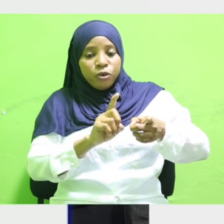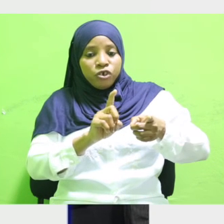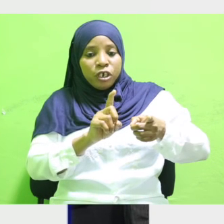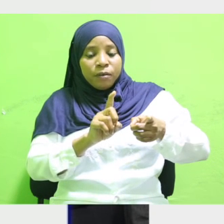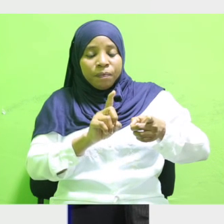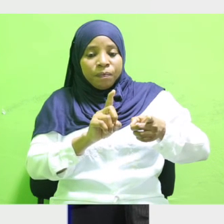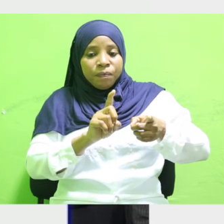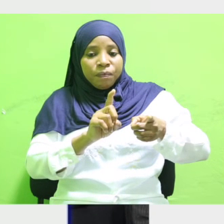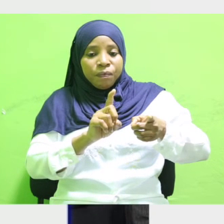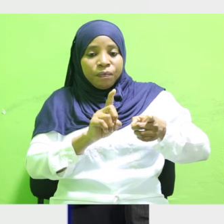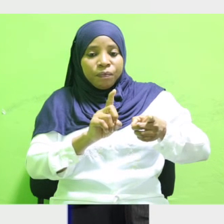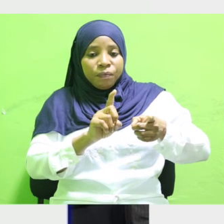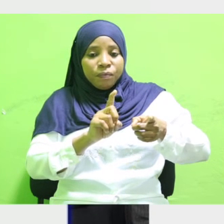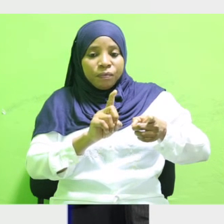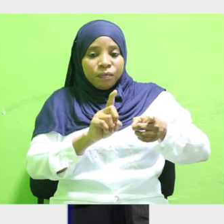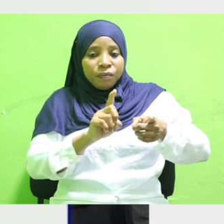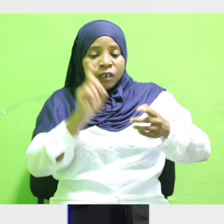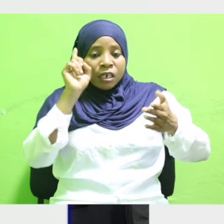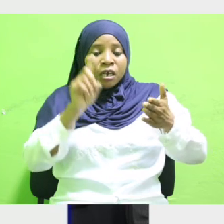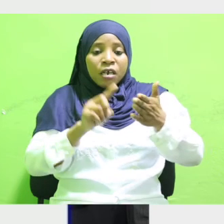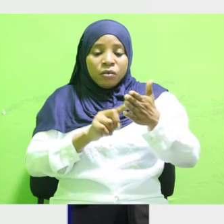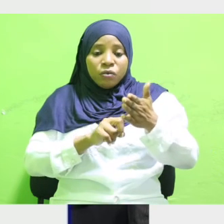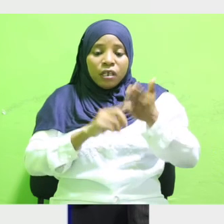provides a storage place for